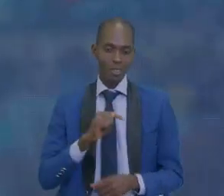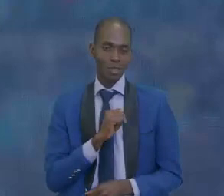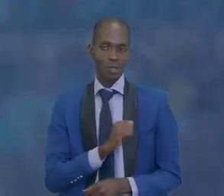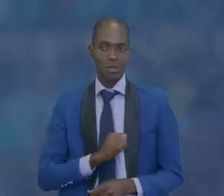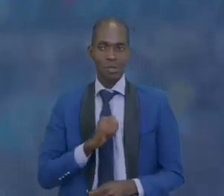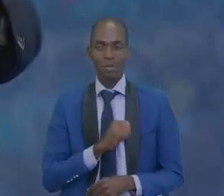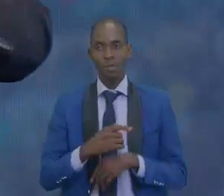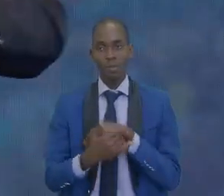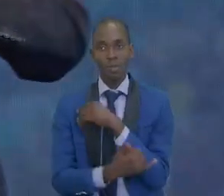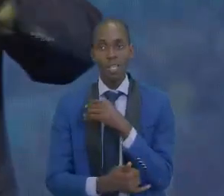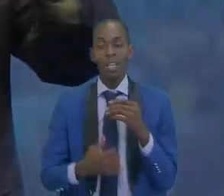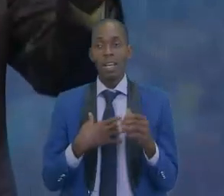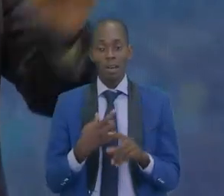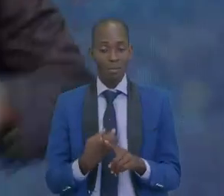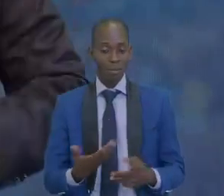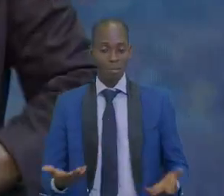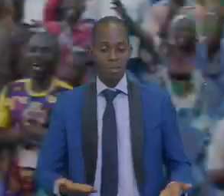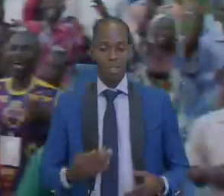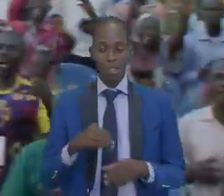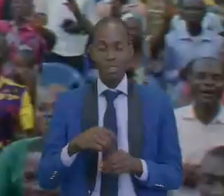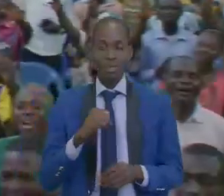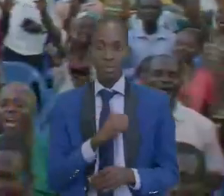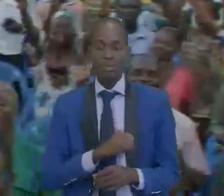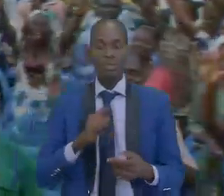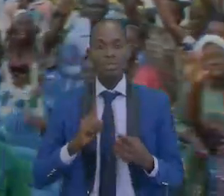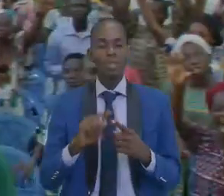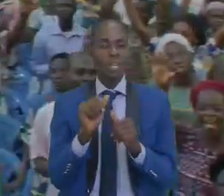from Togo here to the rest of the world.